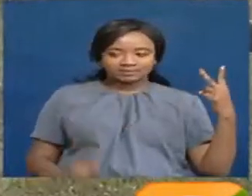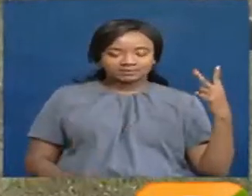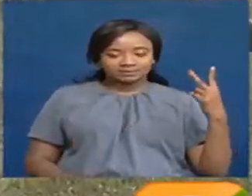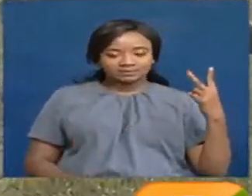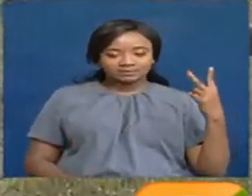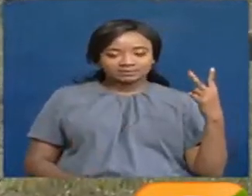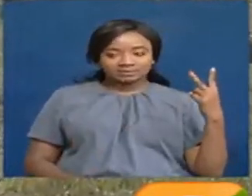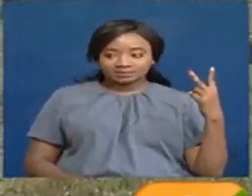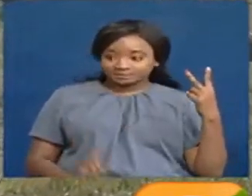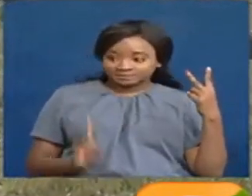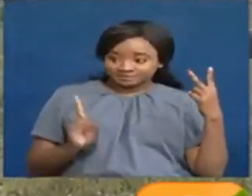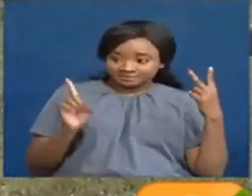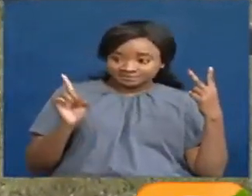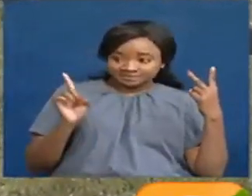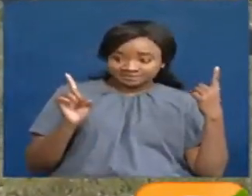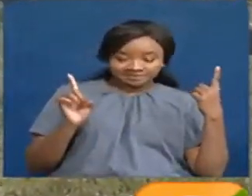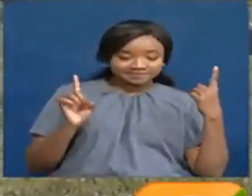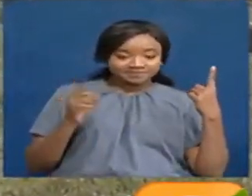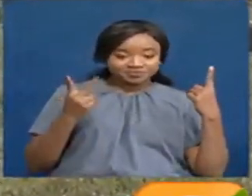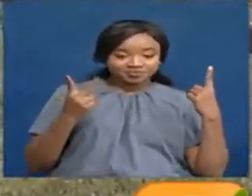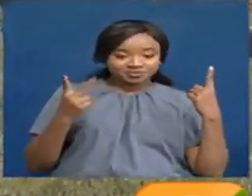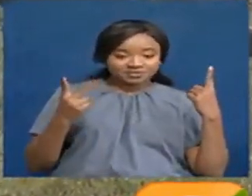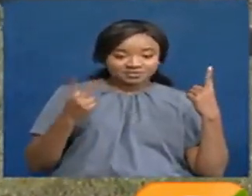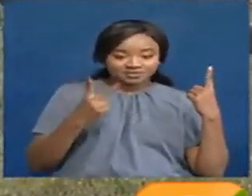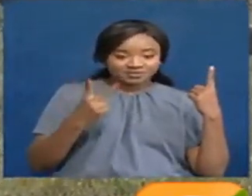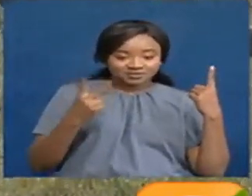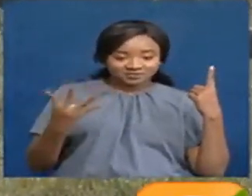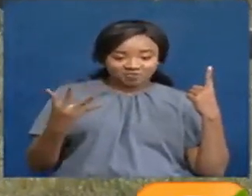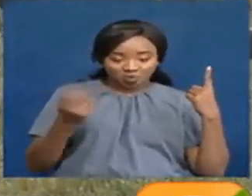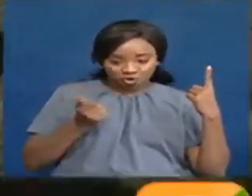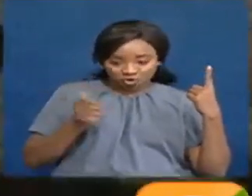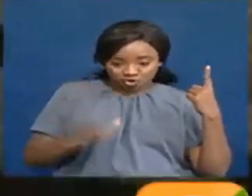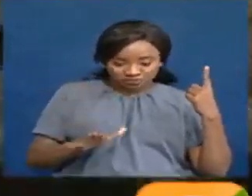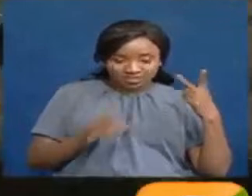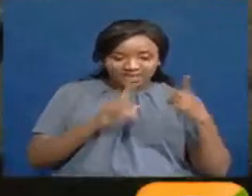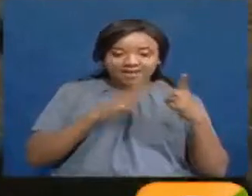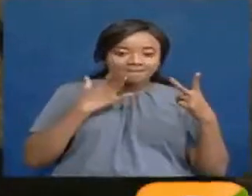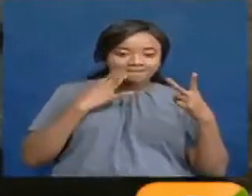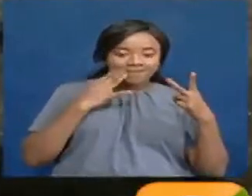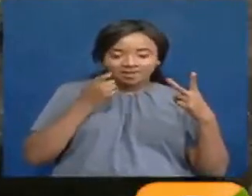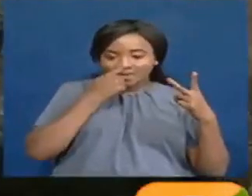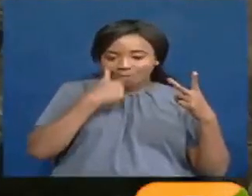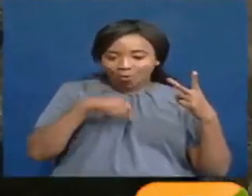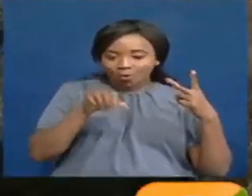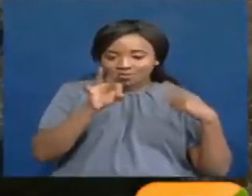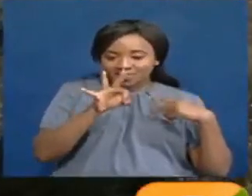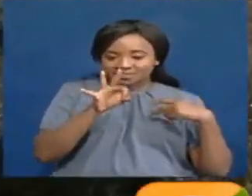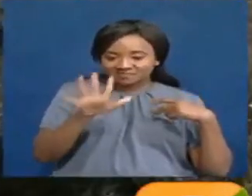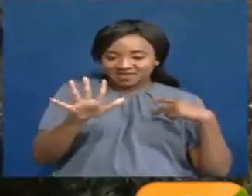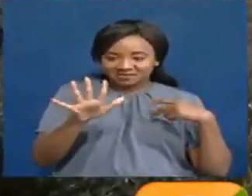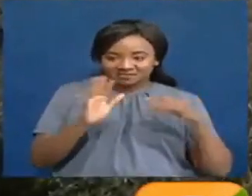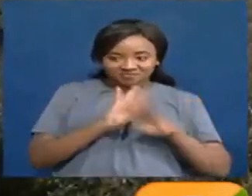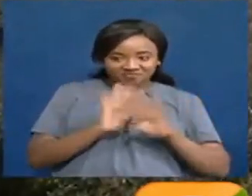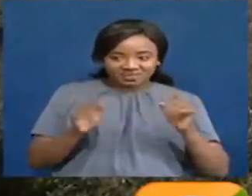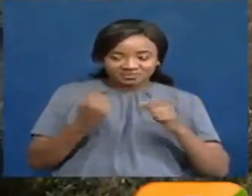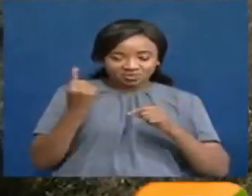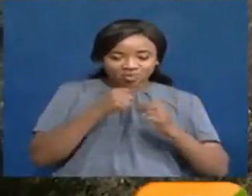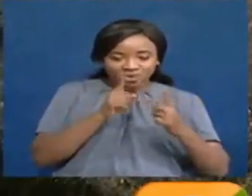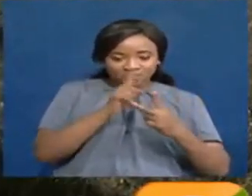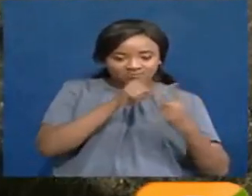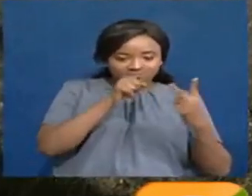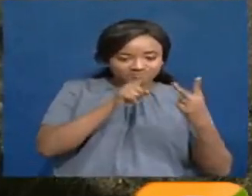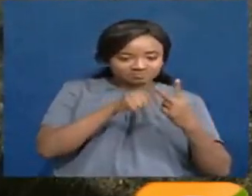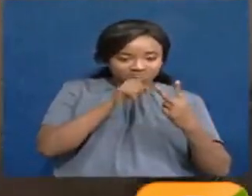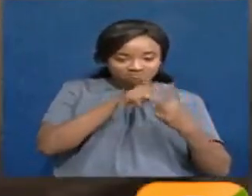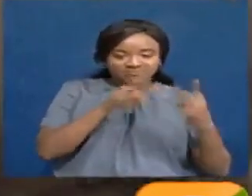Meet 35-year-old Najin and her 24-year-old daughter Fatu, the only two northern white rhinos that represent the last of